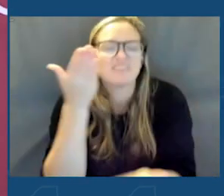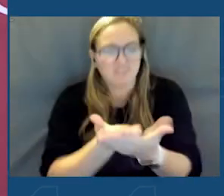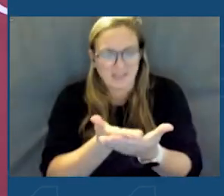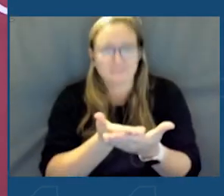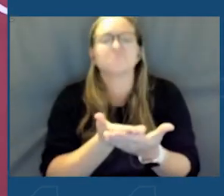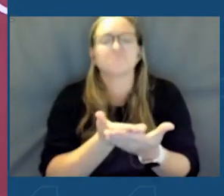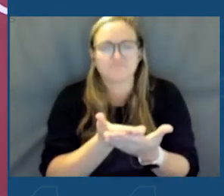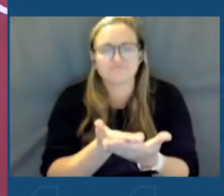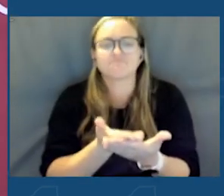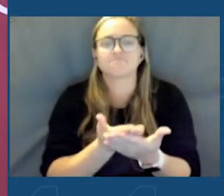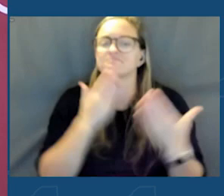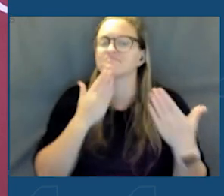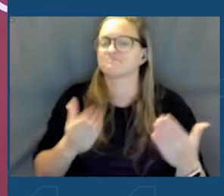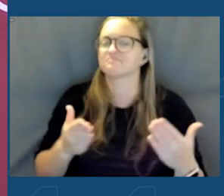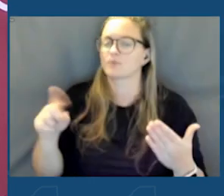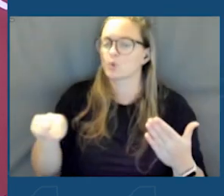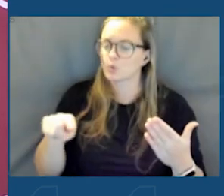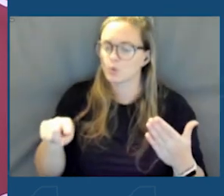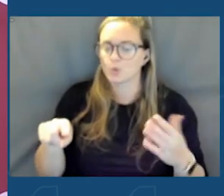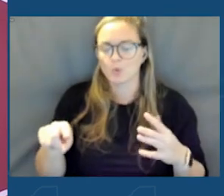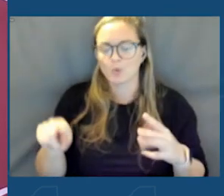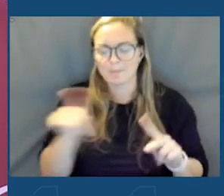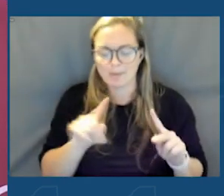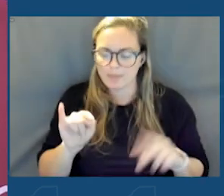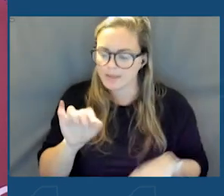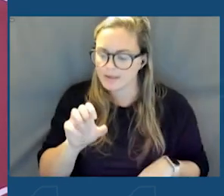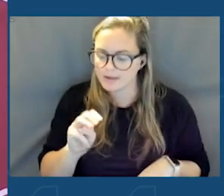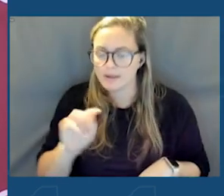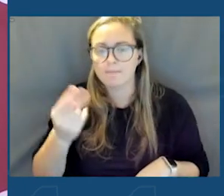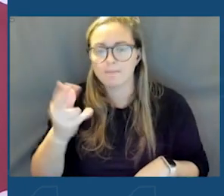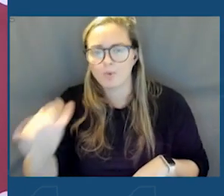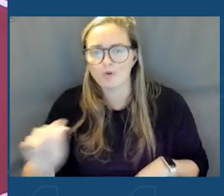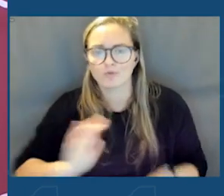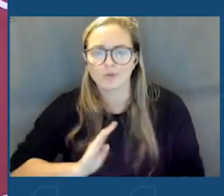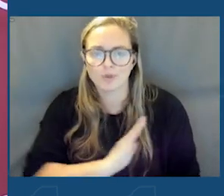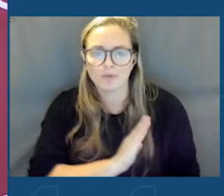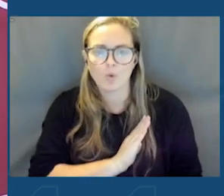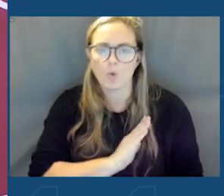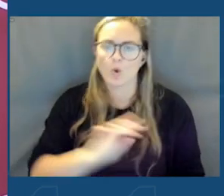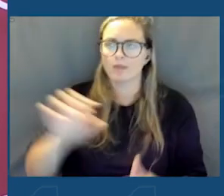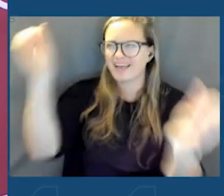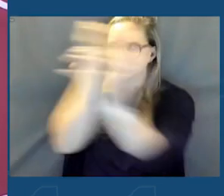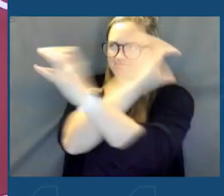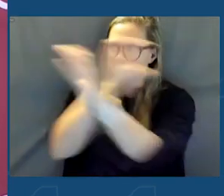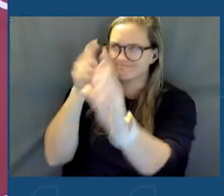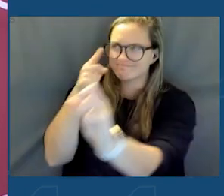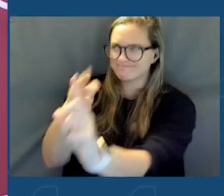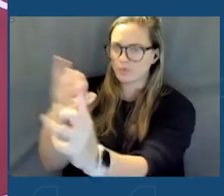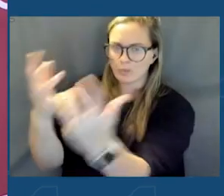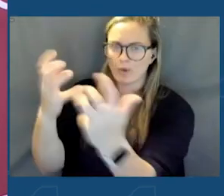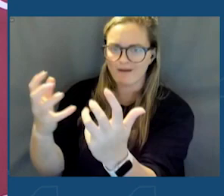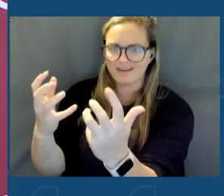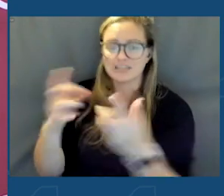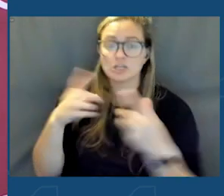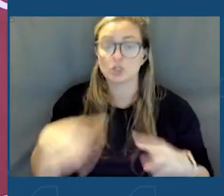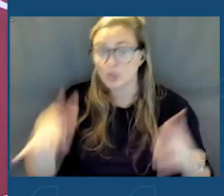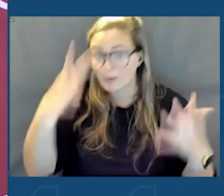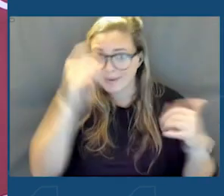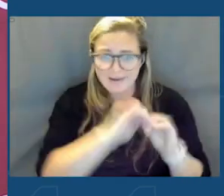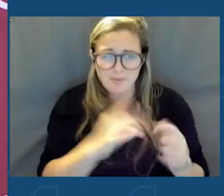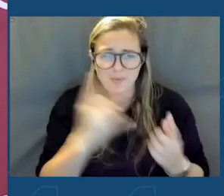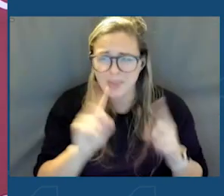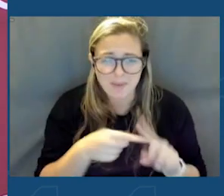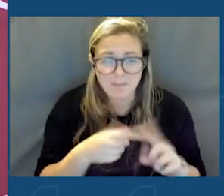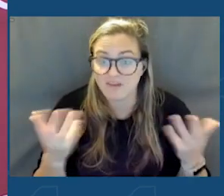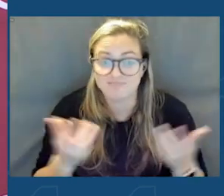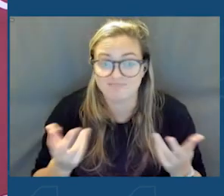and people like Tim Murphy and your board and others who had this vision. I mean, people during a pandemic, what are you thinking about? Well, they're thinking